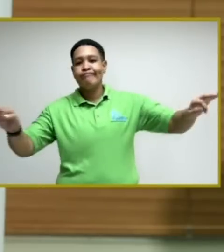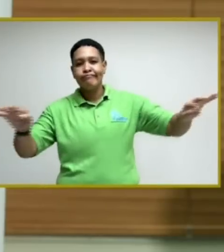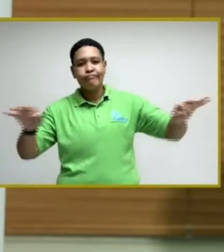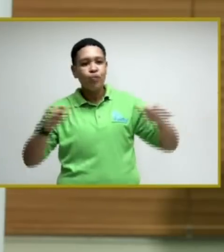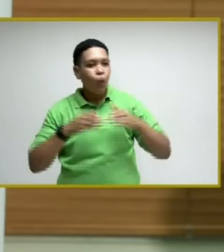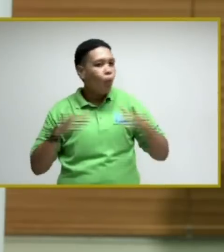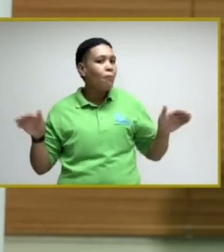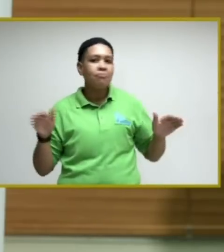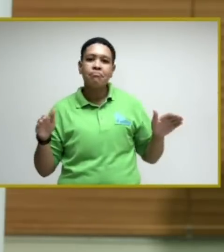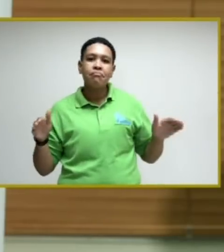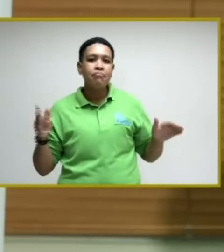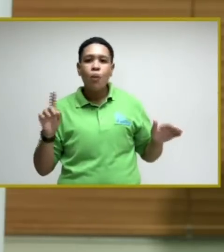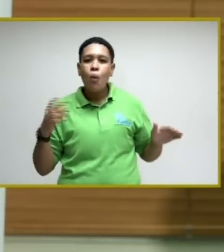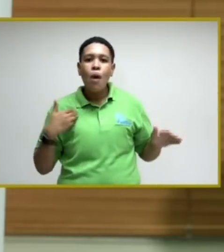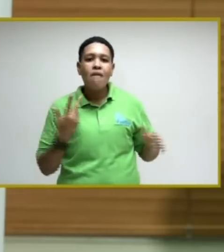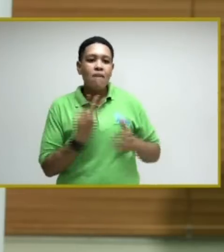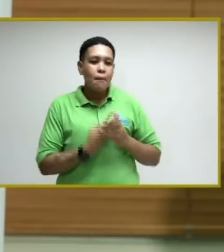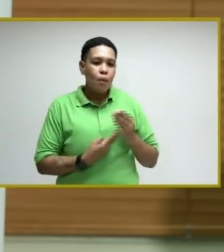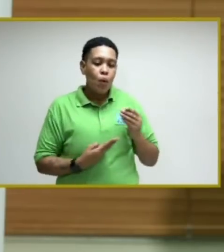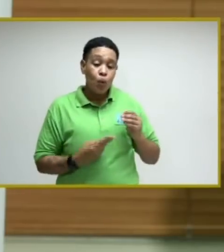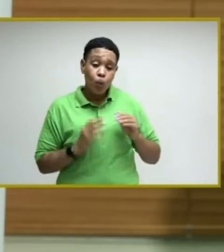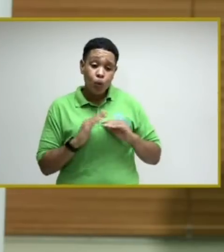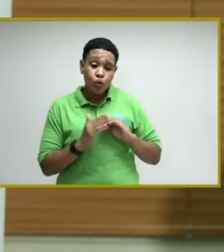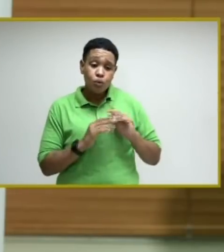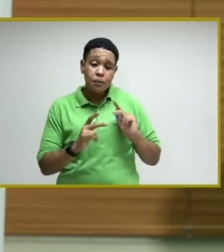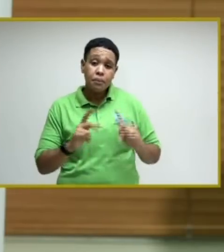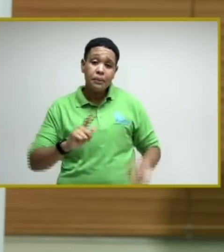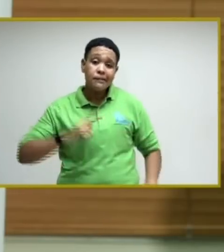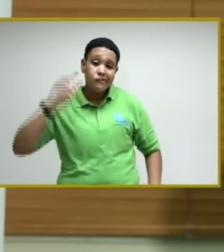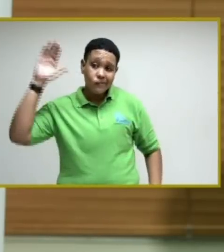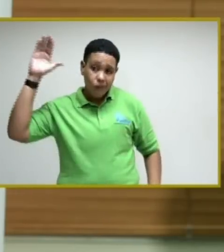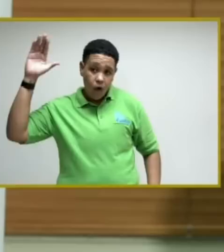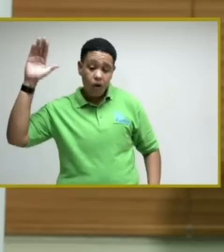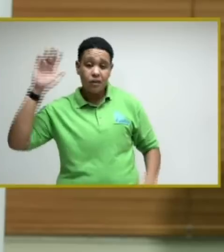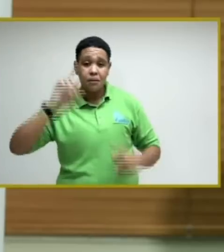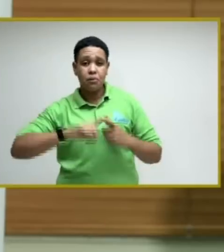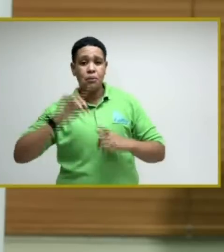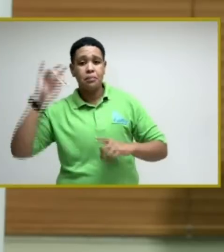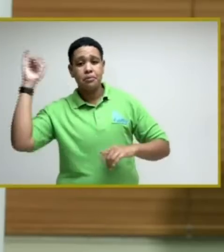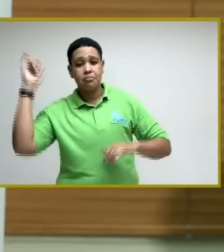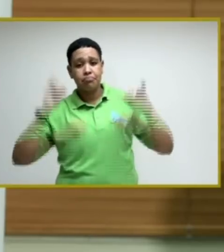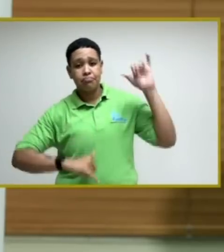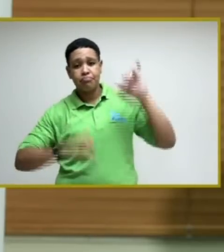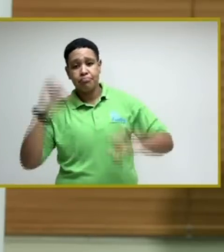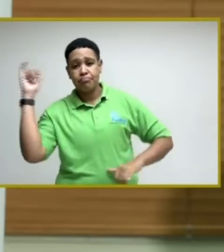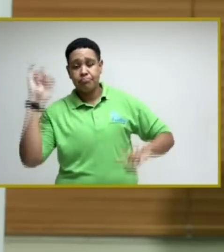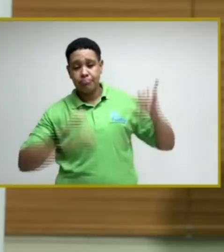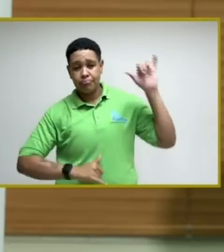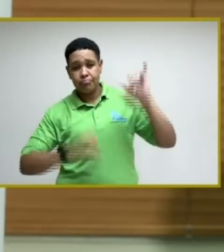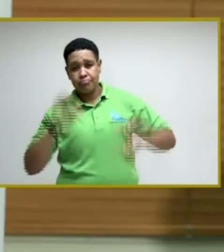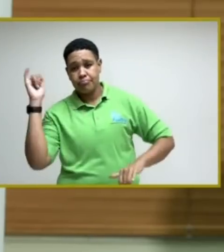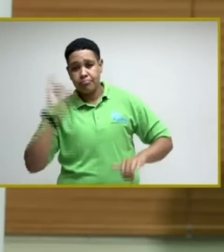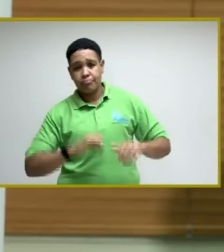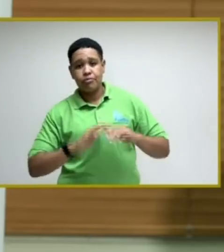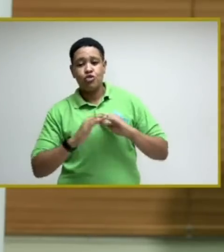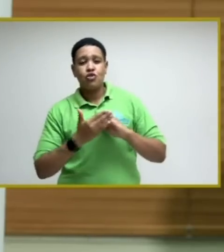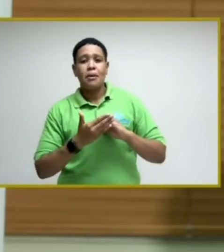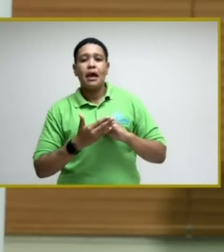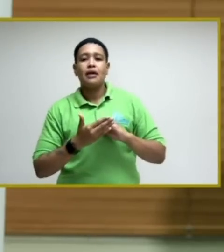where we have both our diaspora and a tourism industry, it is very difficult to keep